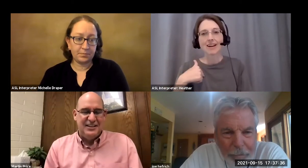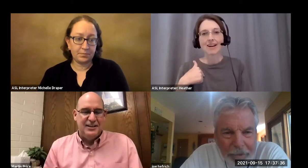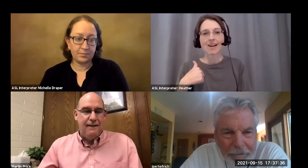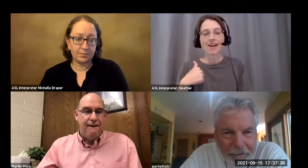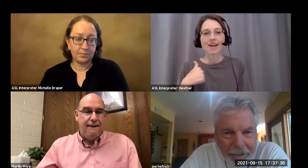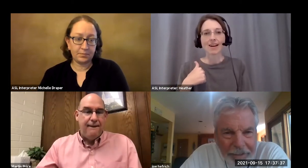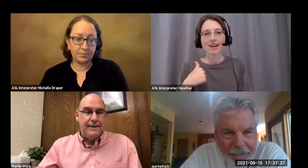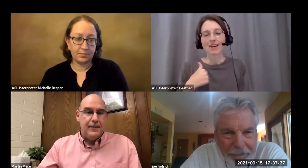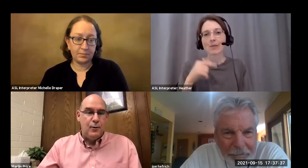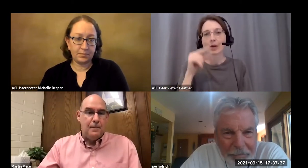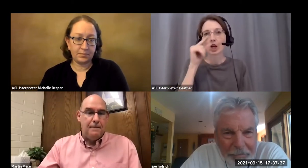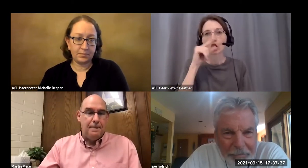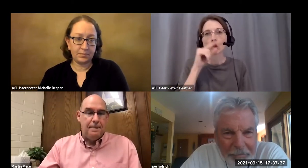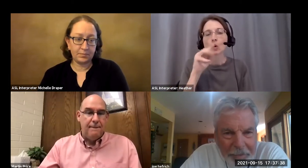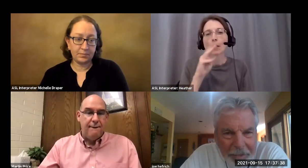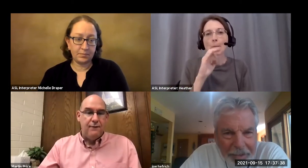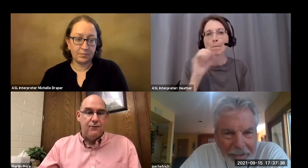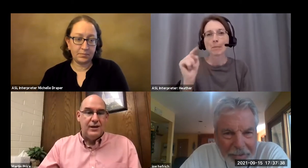Google Meet fan.